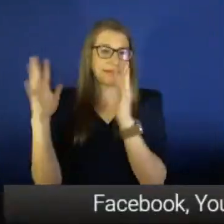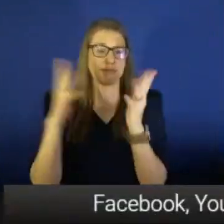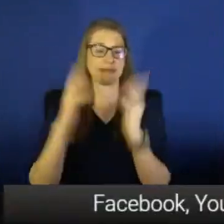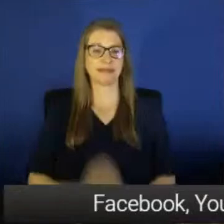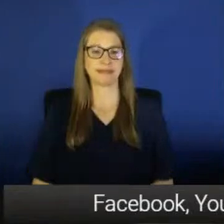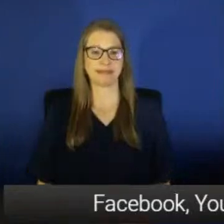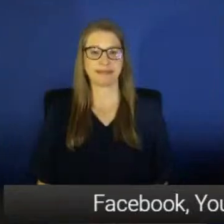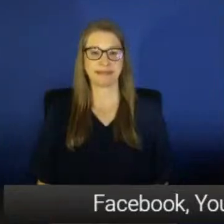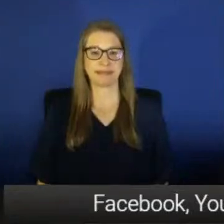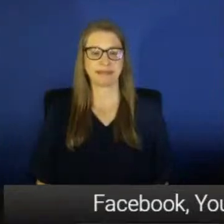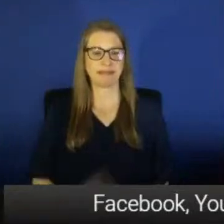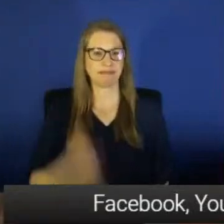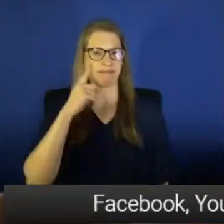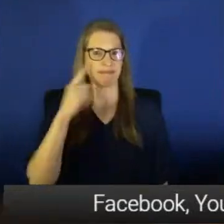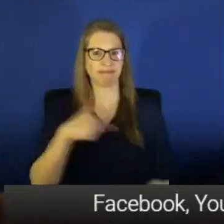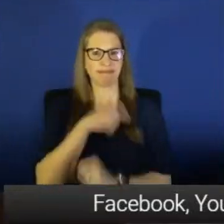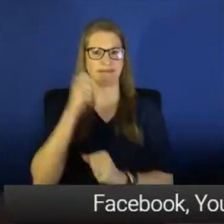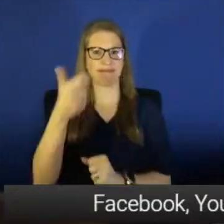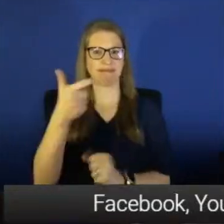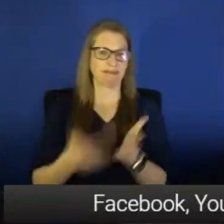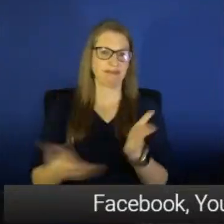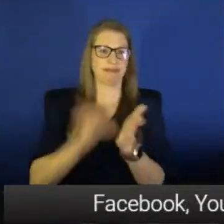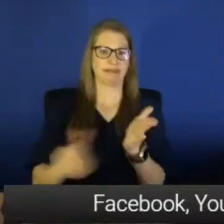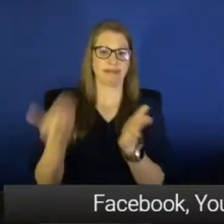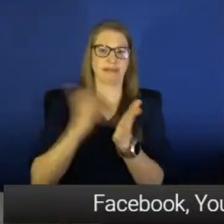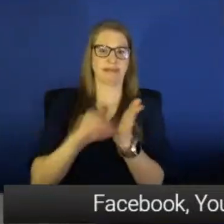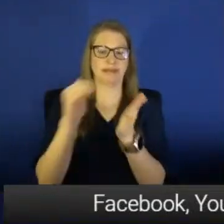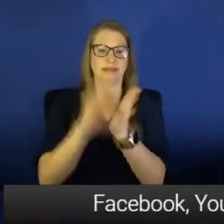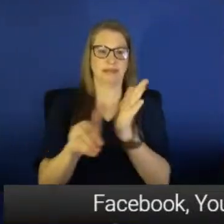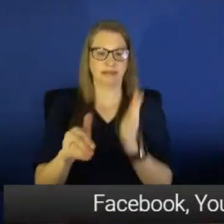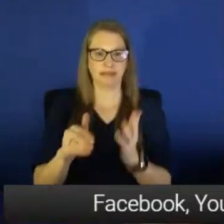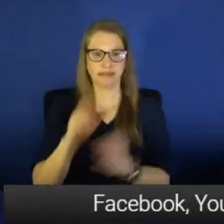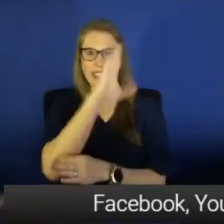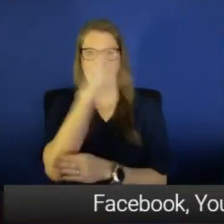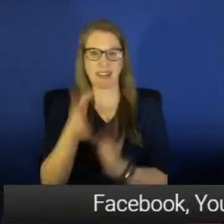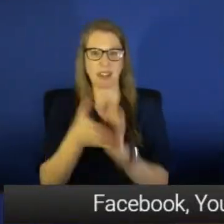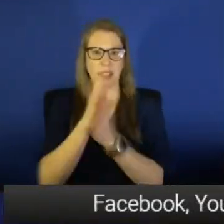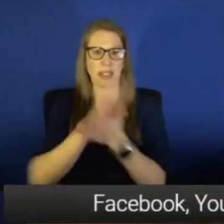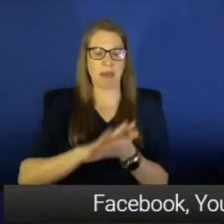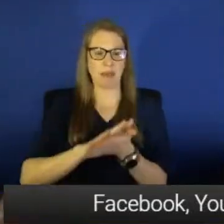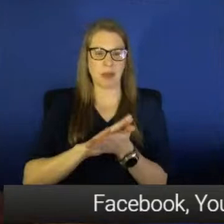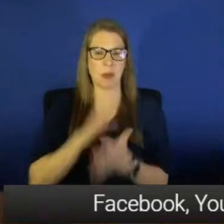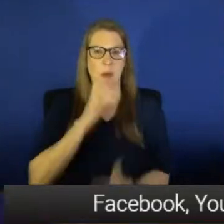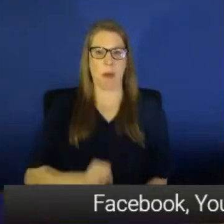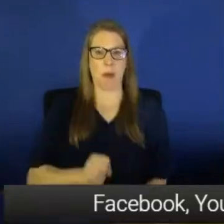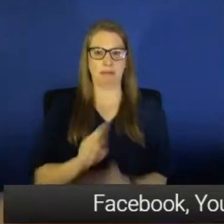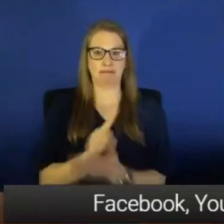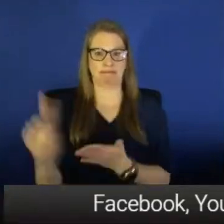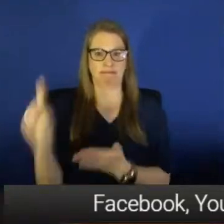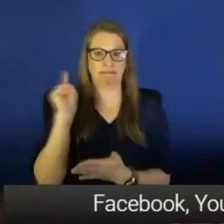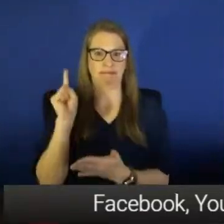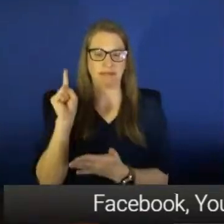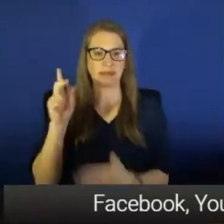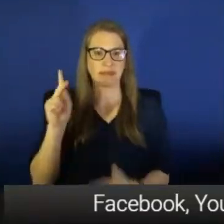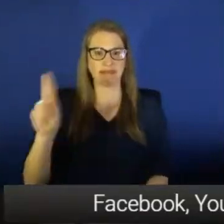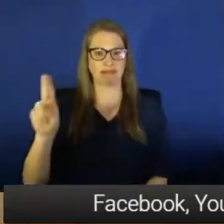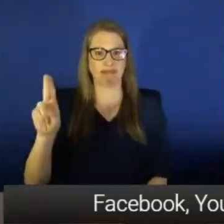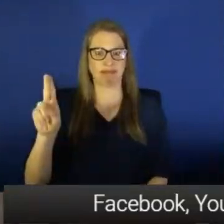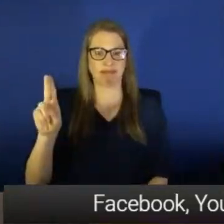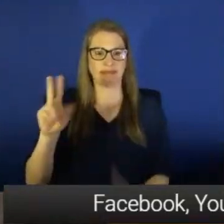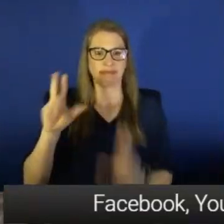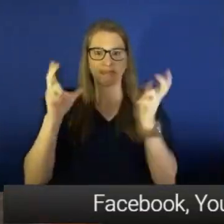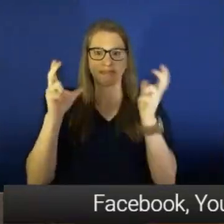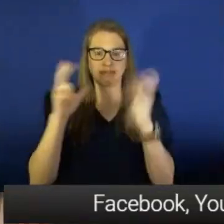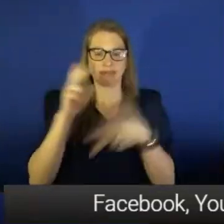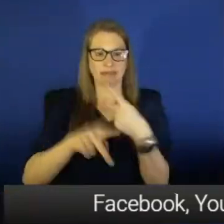I think we could watch that over and over again. It's a sight that just really never gets old, does it? Just a week ago, the KU men's basketball team grabbed that national title in New